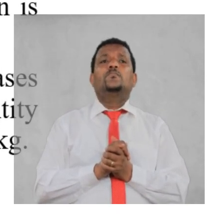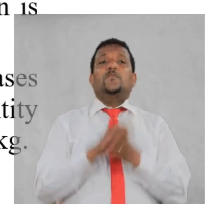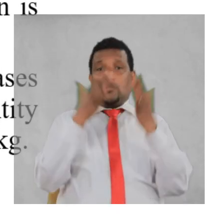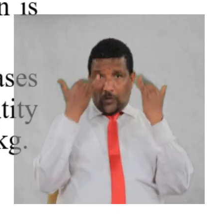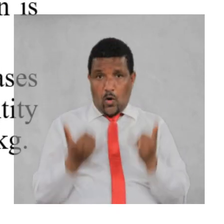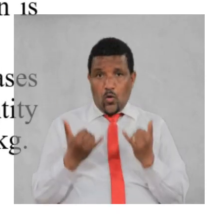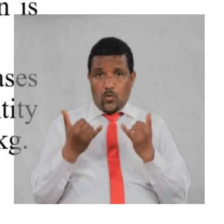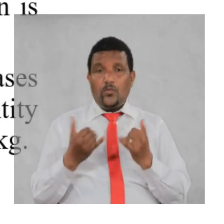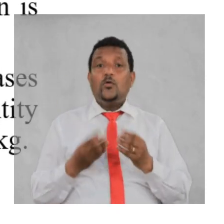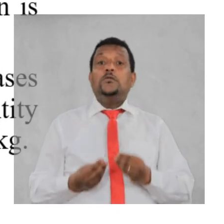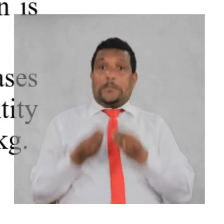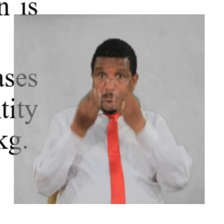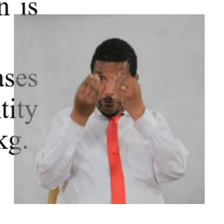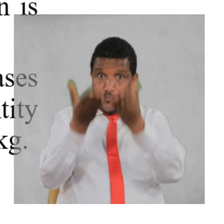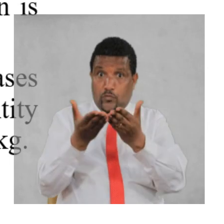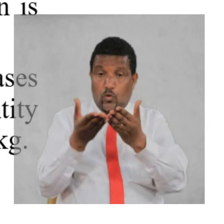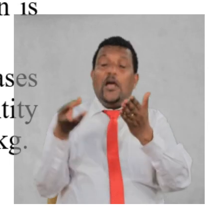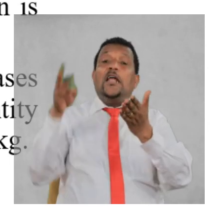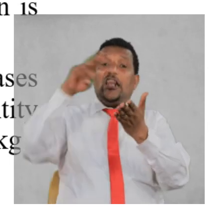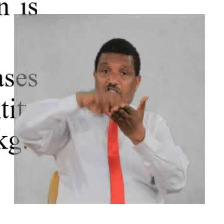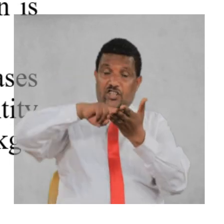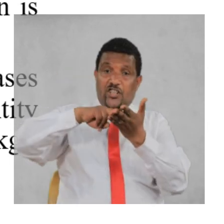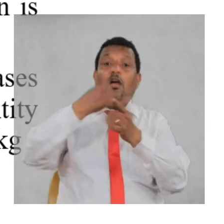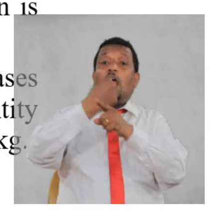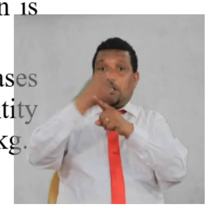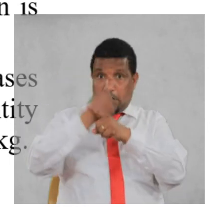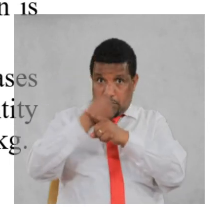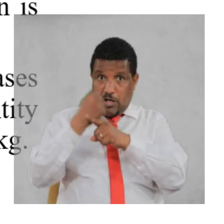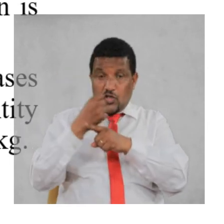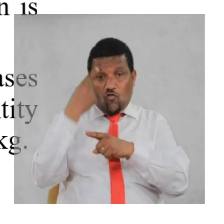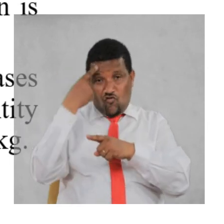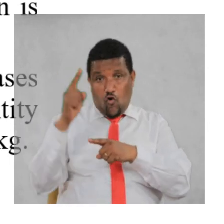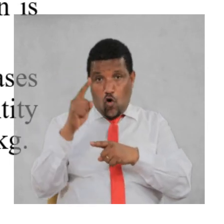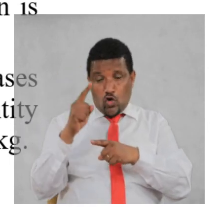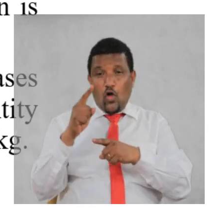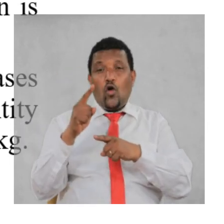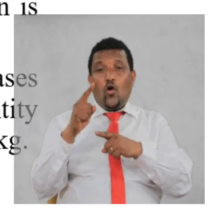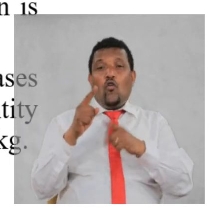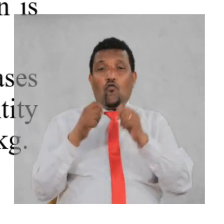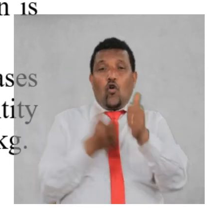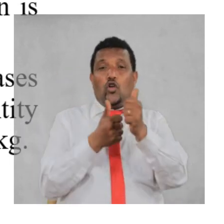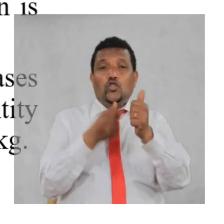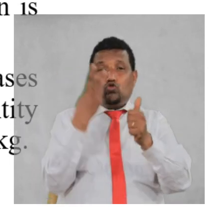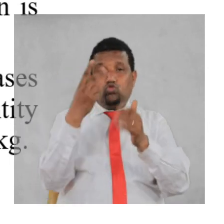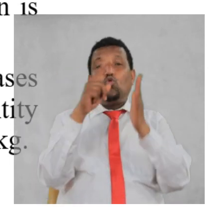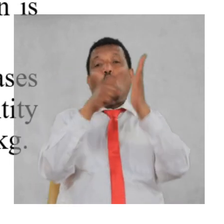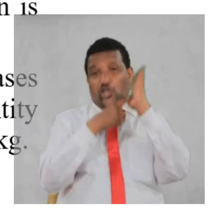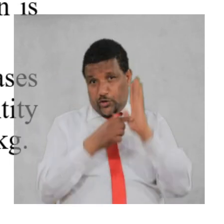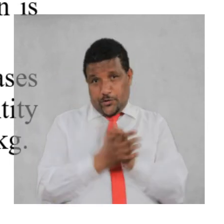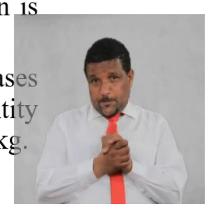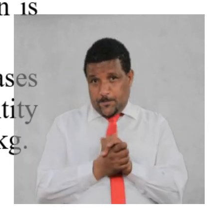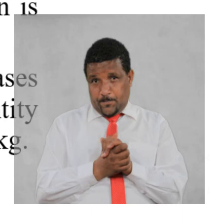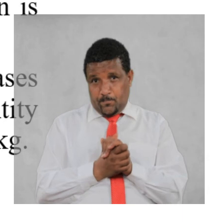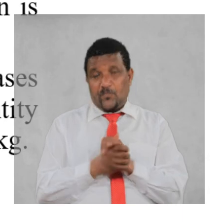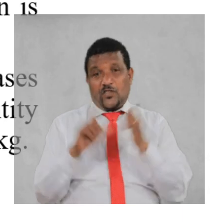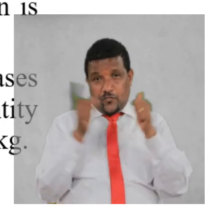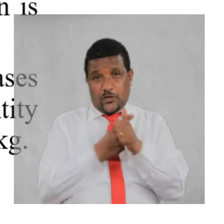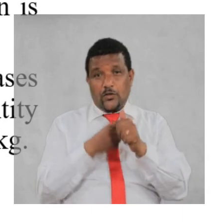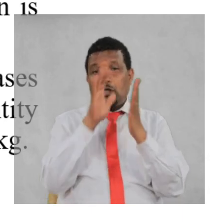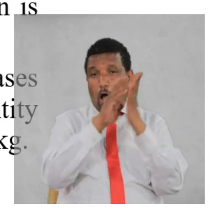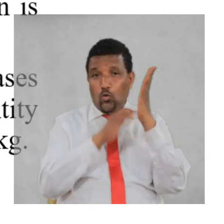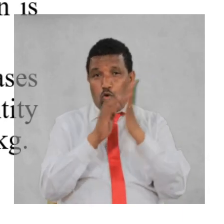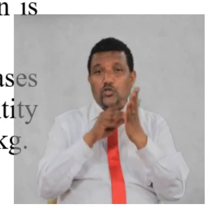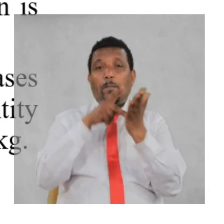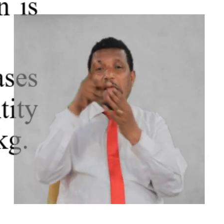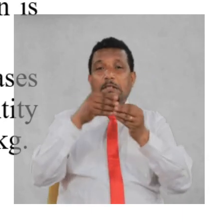Now, let me give you a revision exercise for the following two questions. First, calculate the